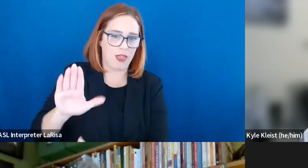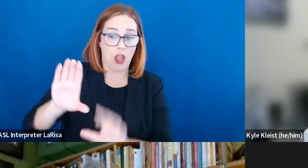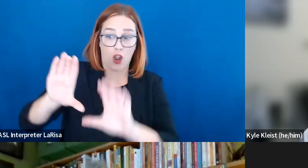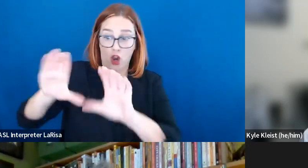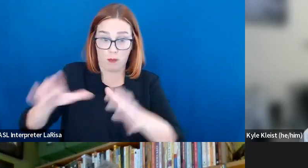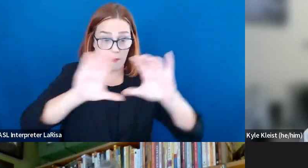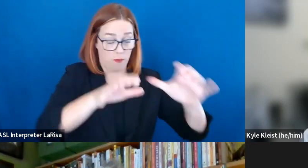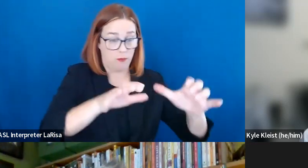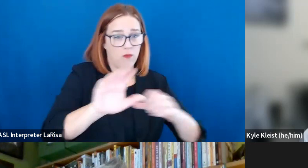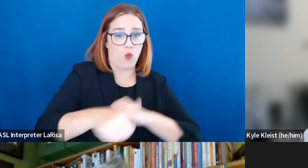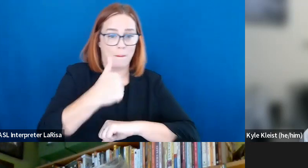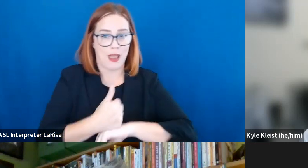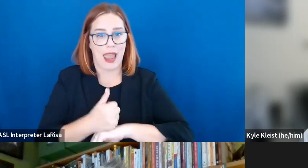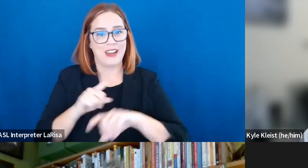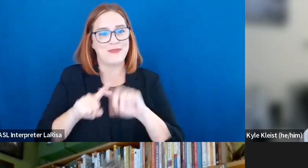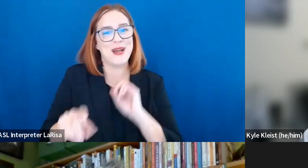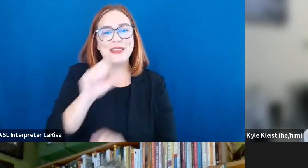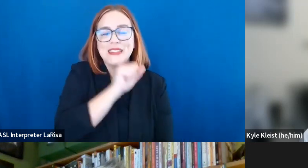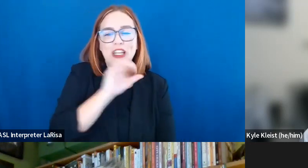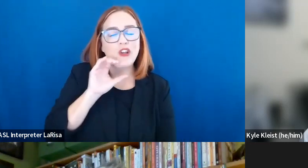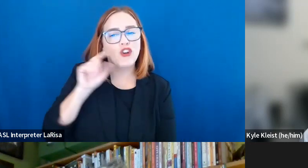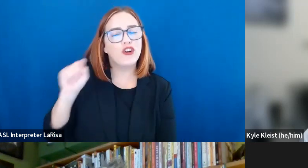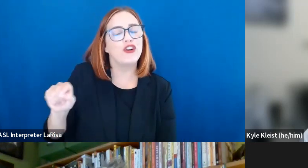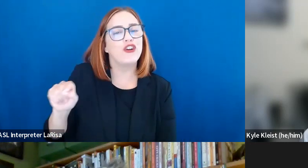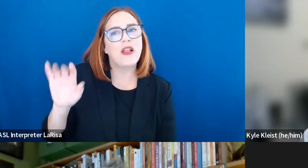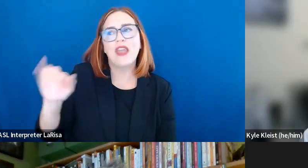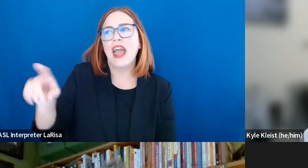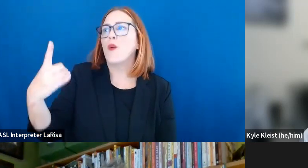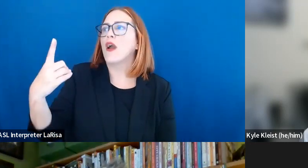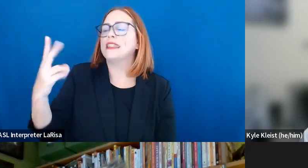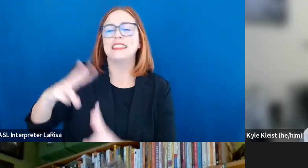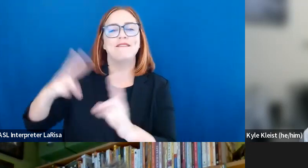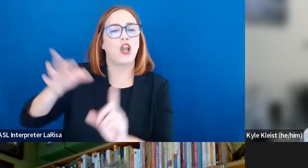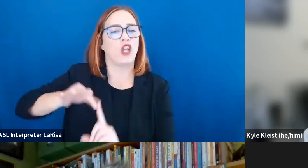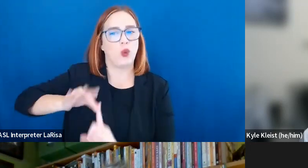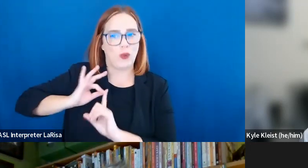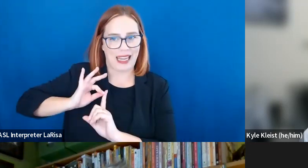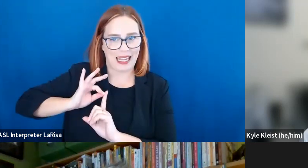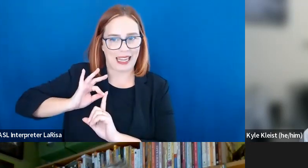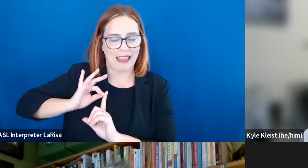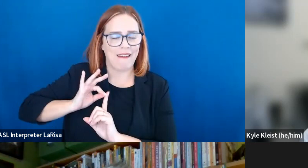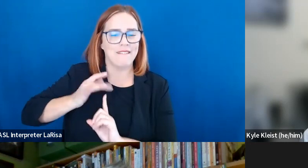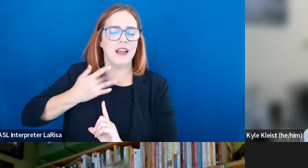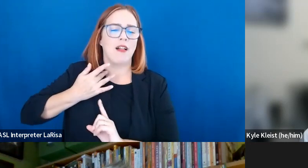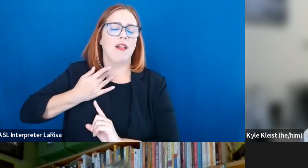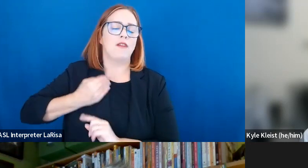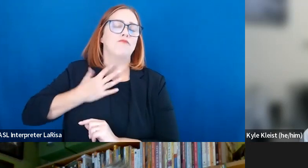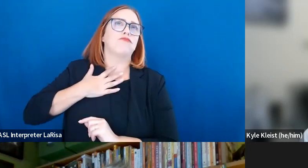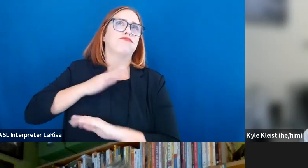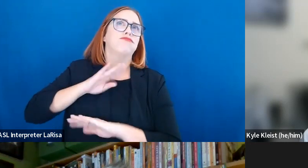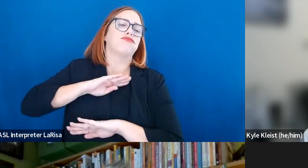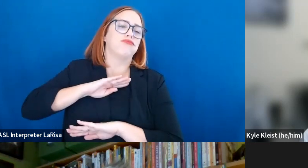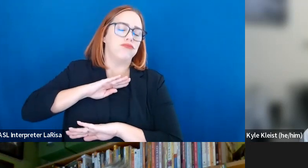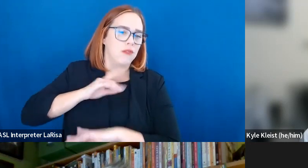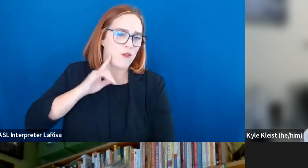with the seniors is just so, it's very unique. It's very fulfilling just to be able